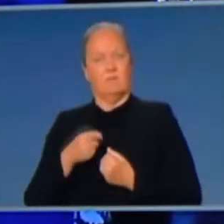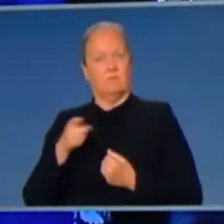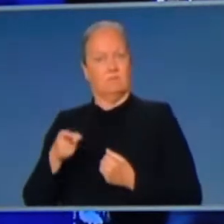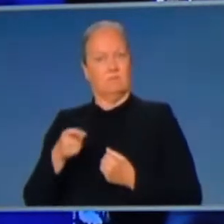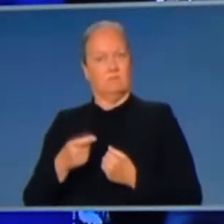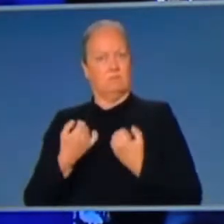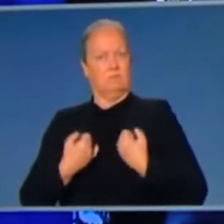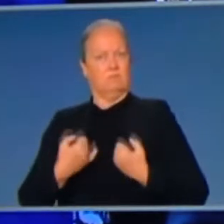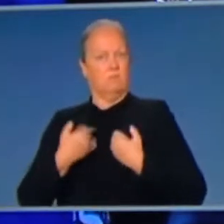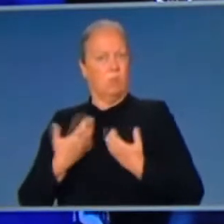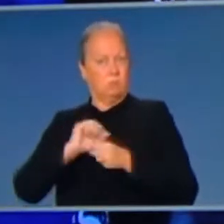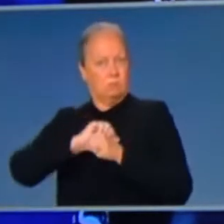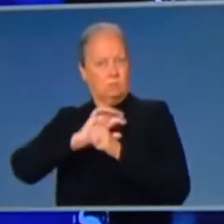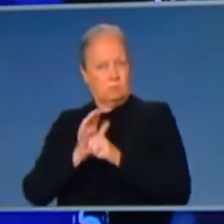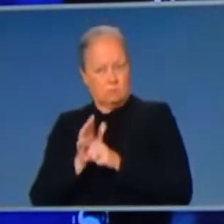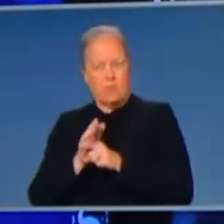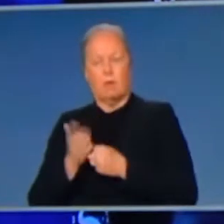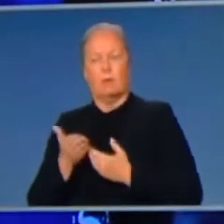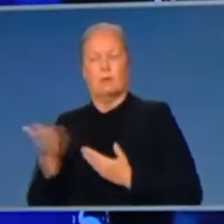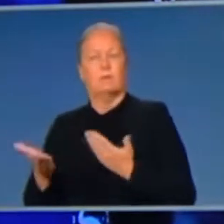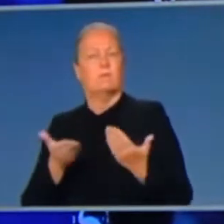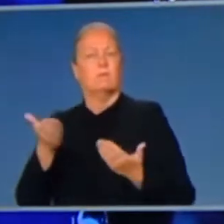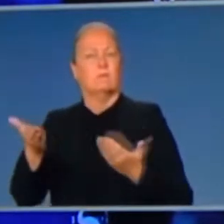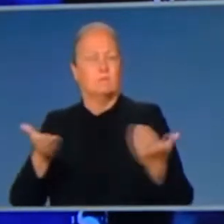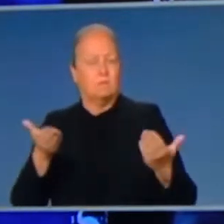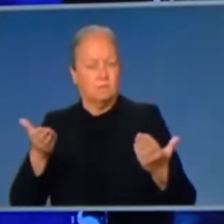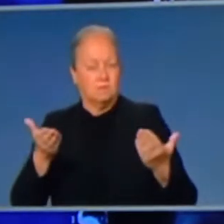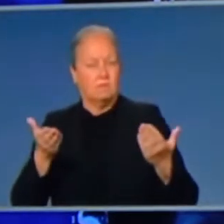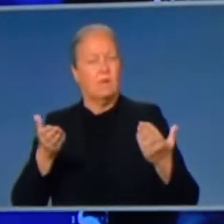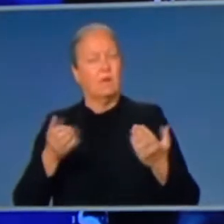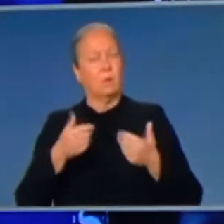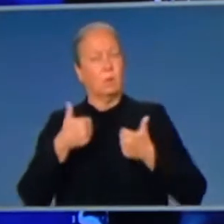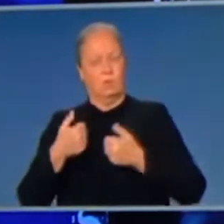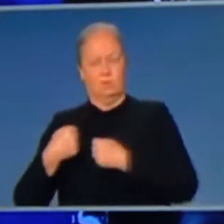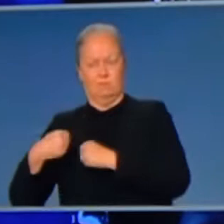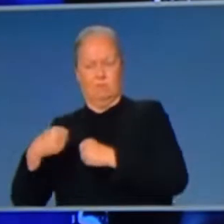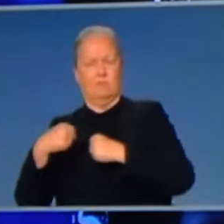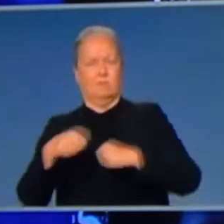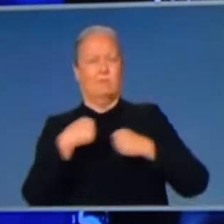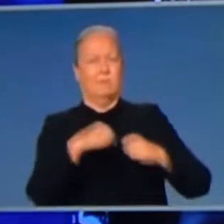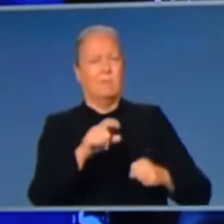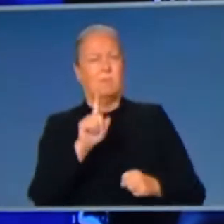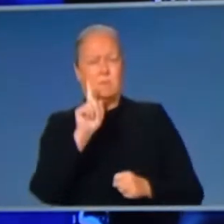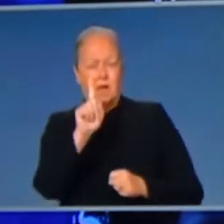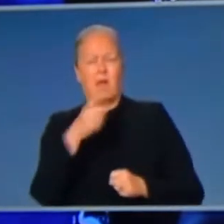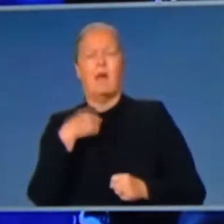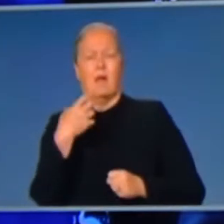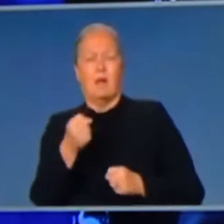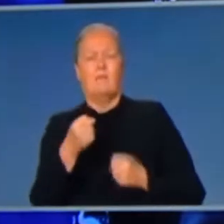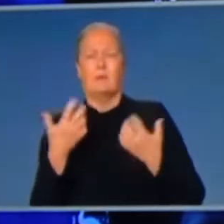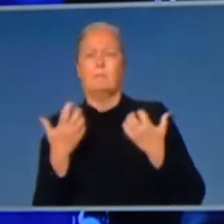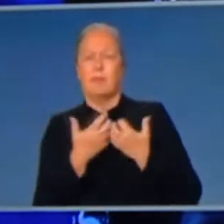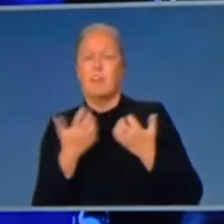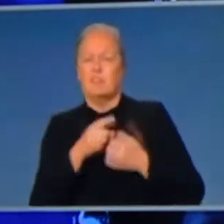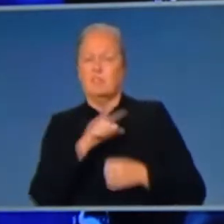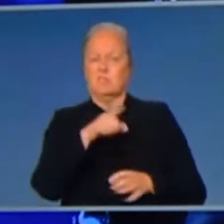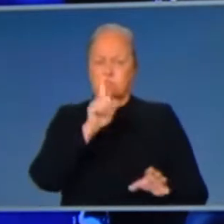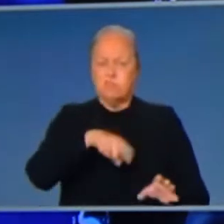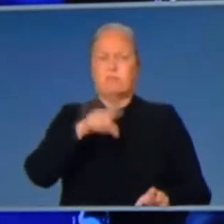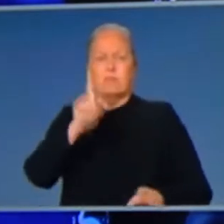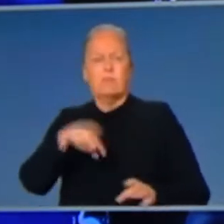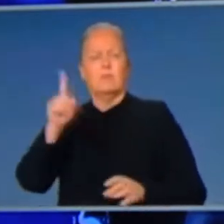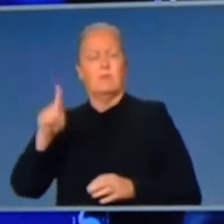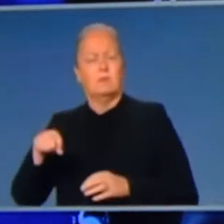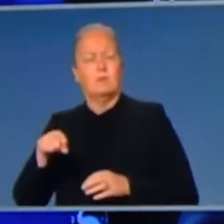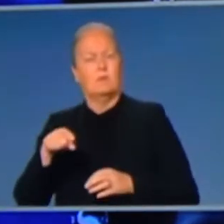avoided the many thousands, if not tens of thousands of cases that may have otherwise occurred by